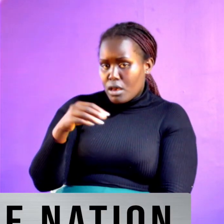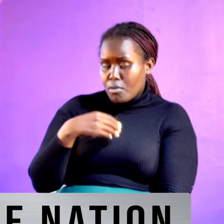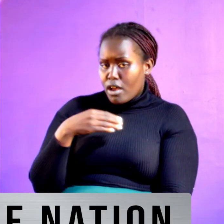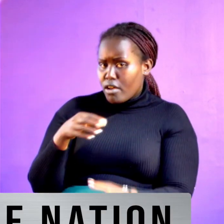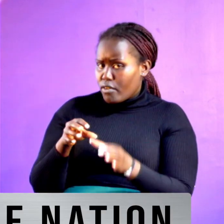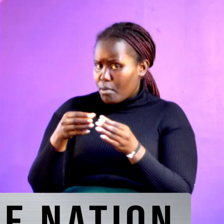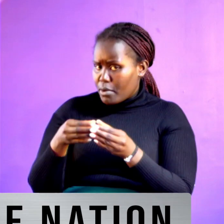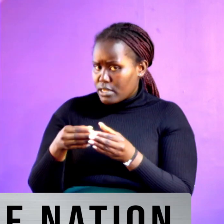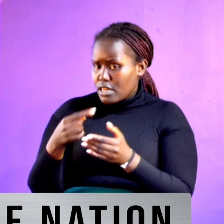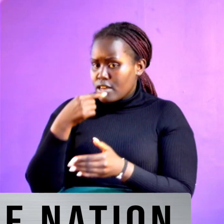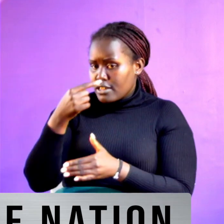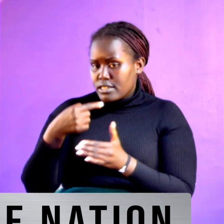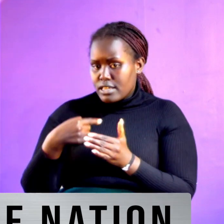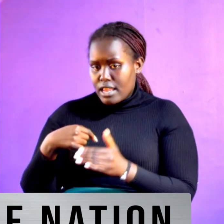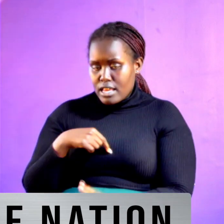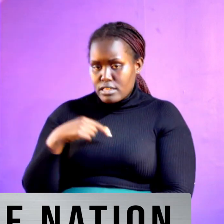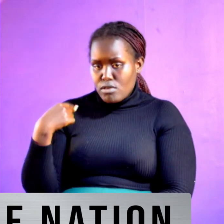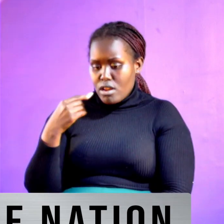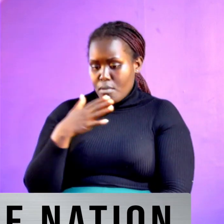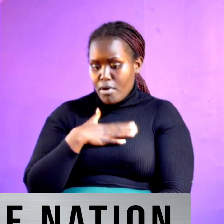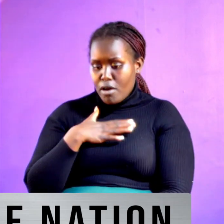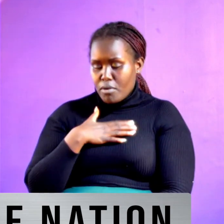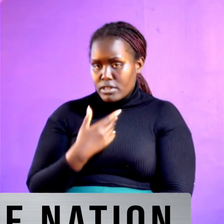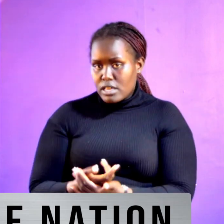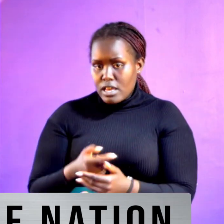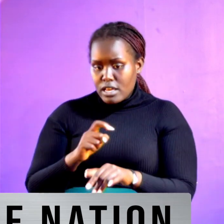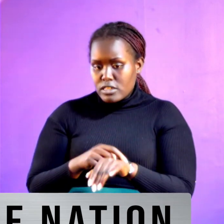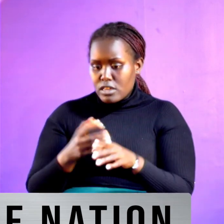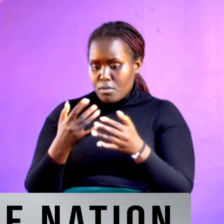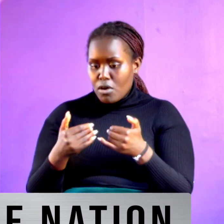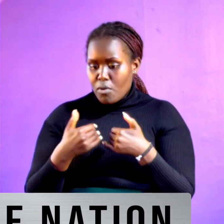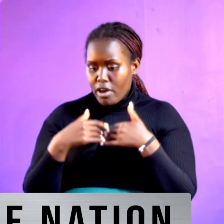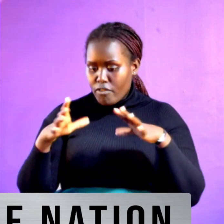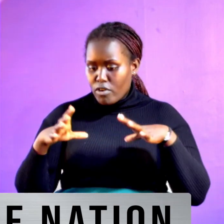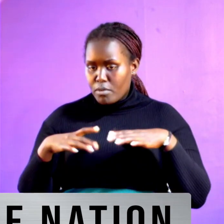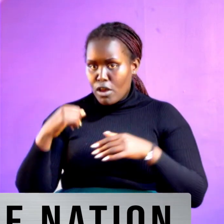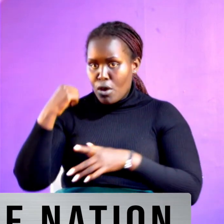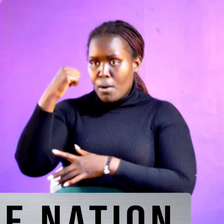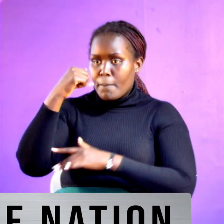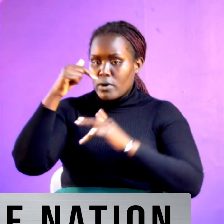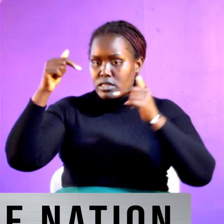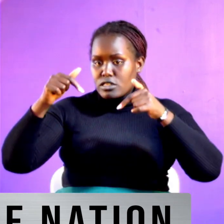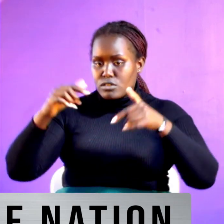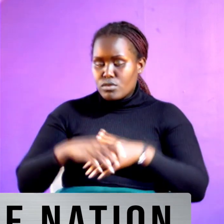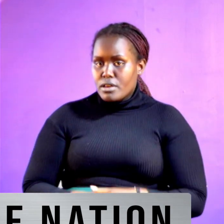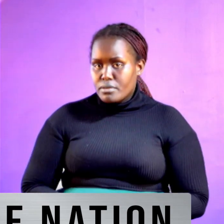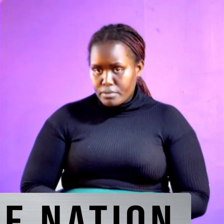us. 0111980384 as we go for a break. This is Politics Today.